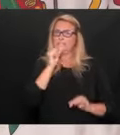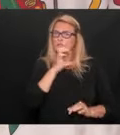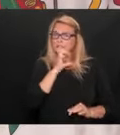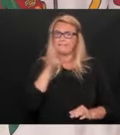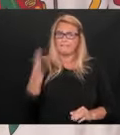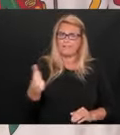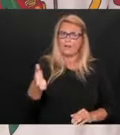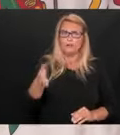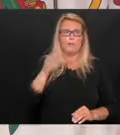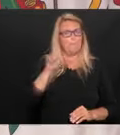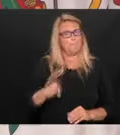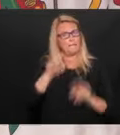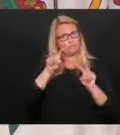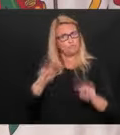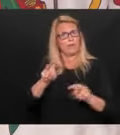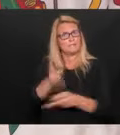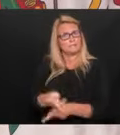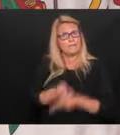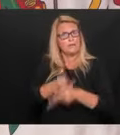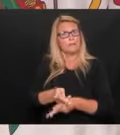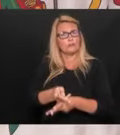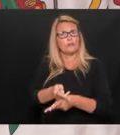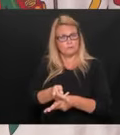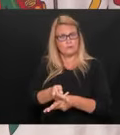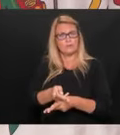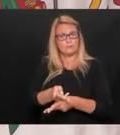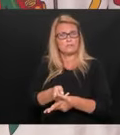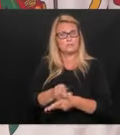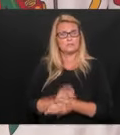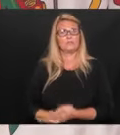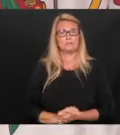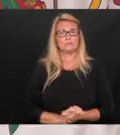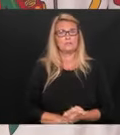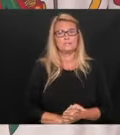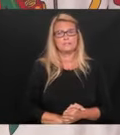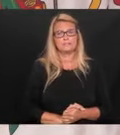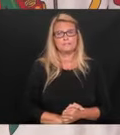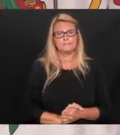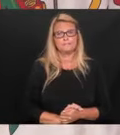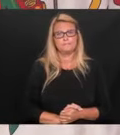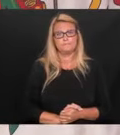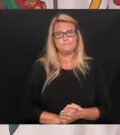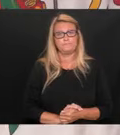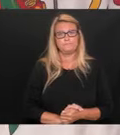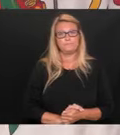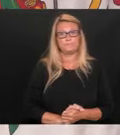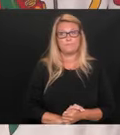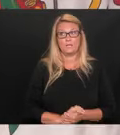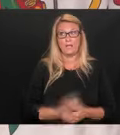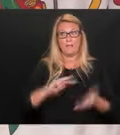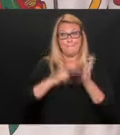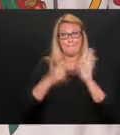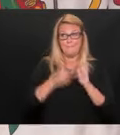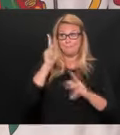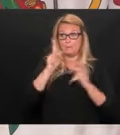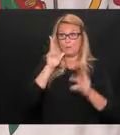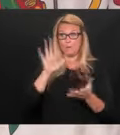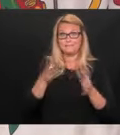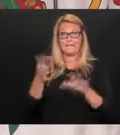you've got to watch. You've got to watch what you're doing there because, we're going to end up losing folks